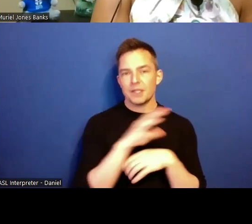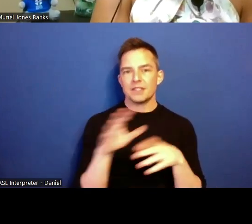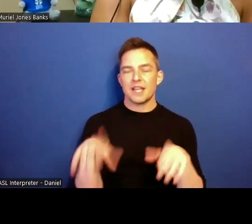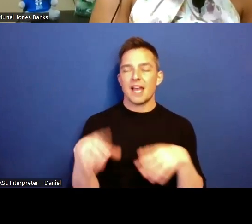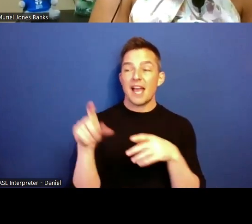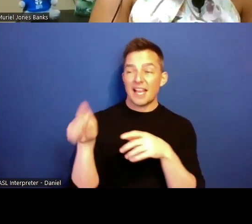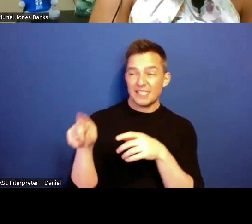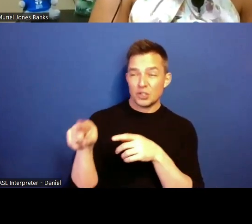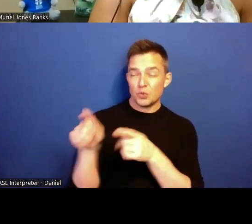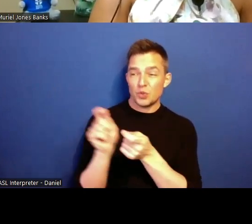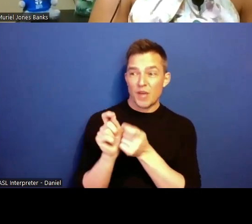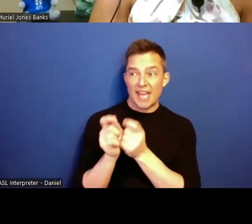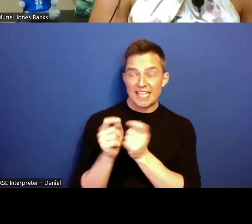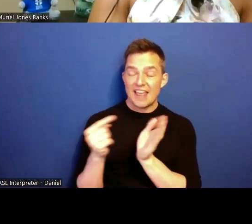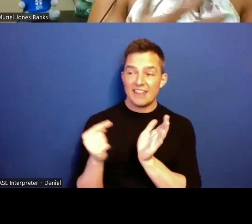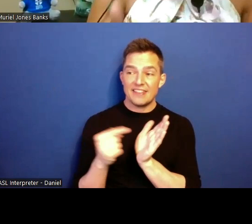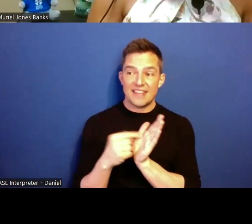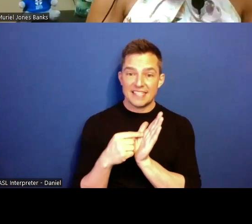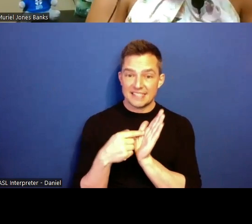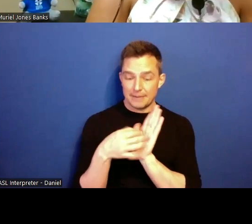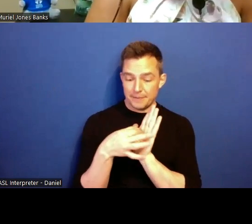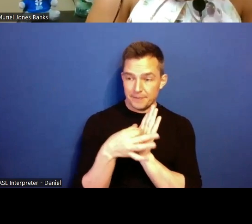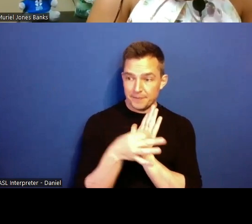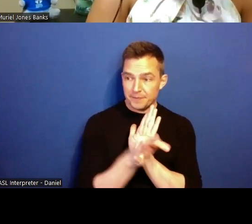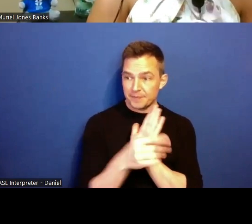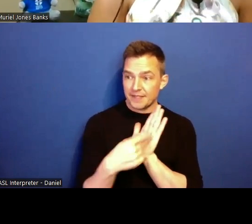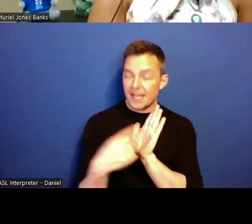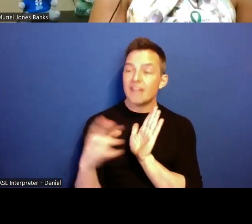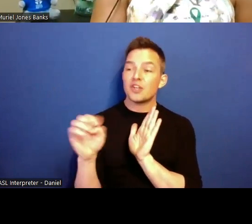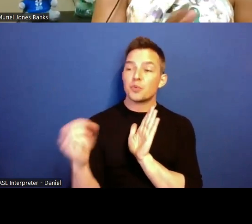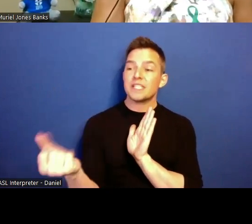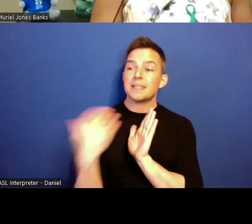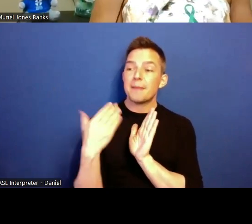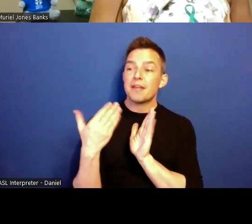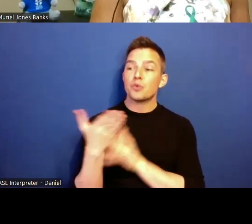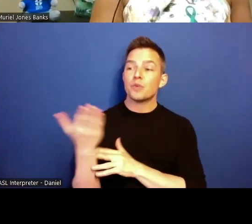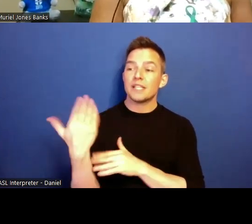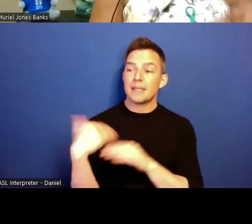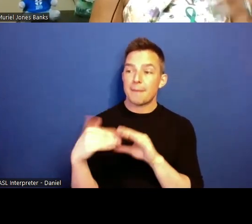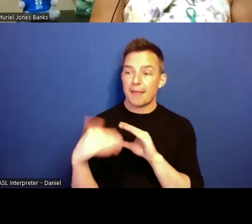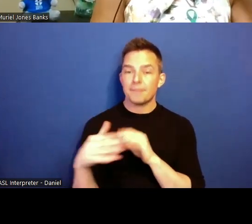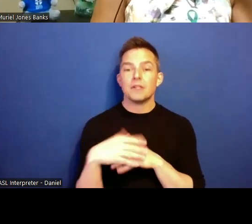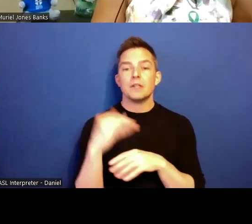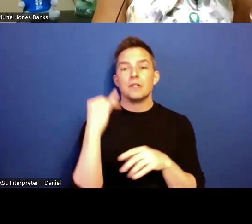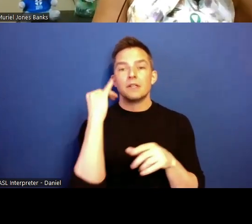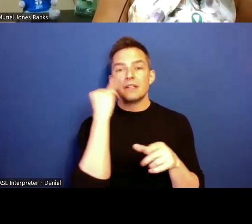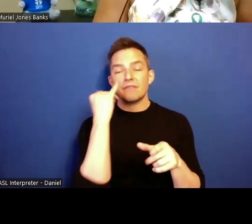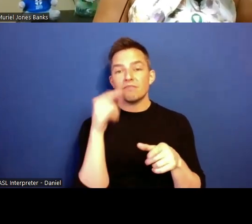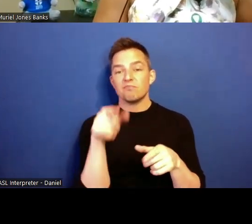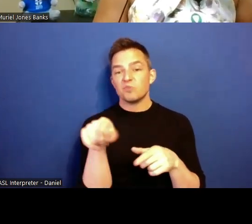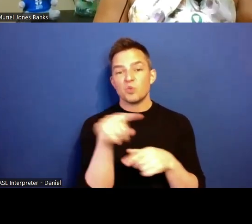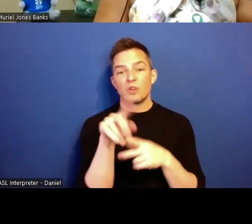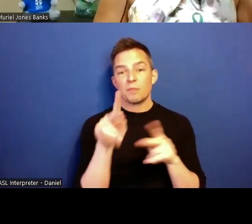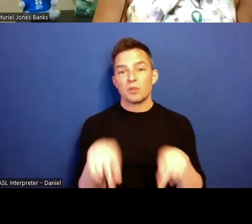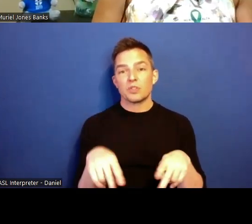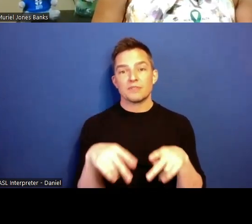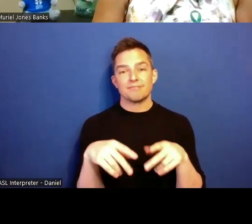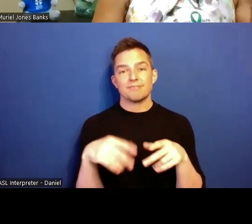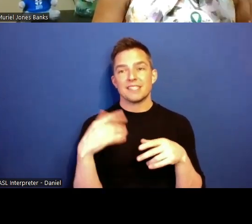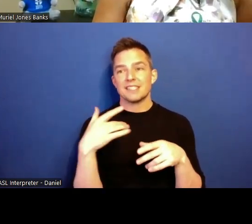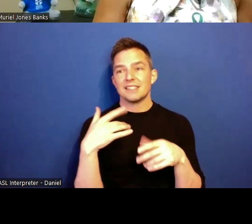edit this or revise this, and please resubmit email. If you're a person that likes doing phone